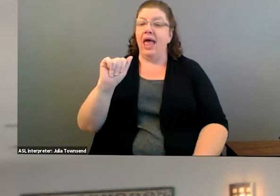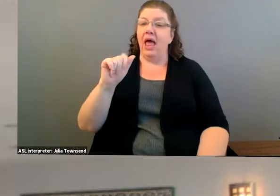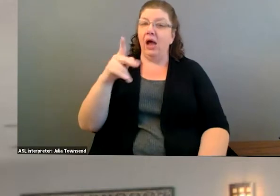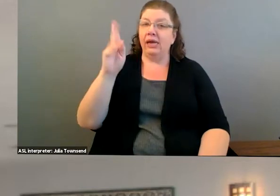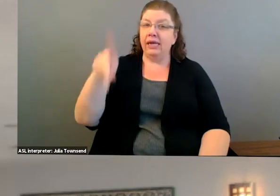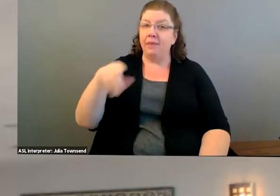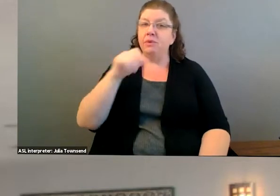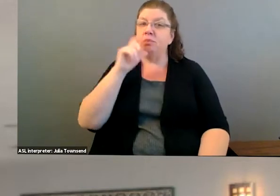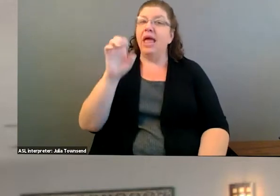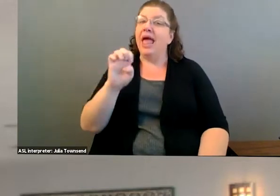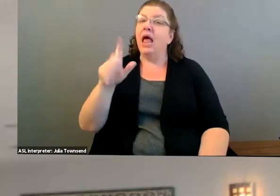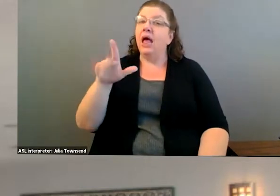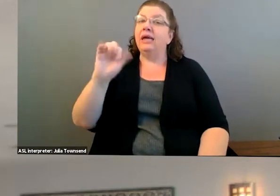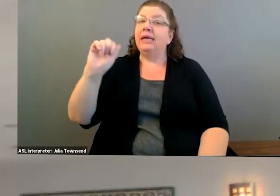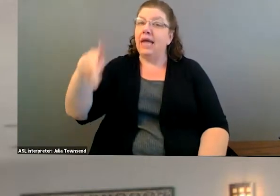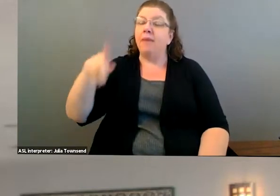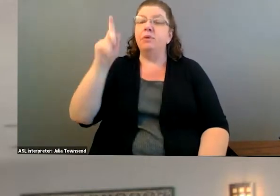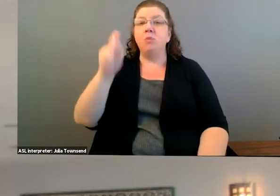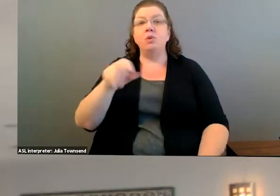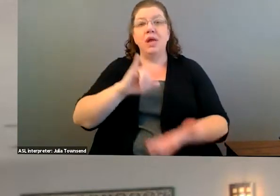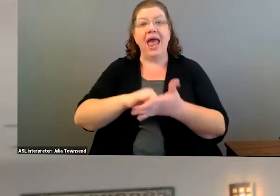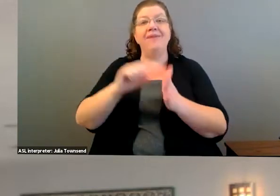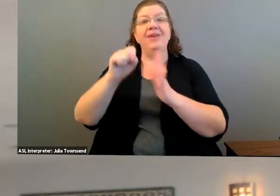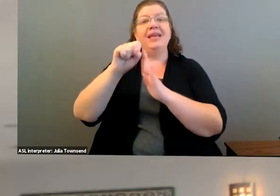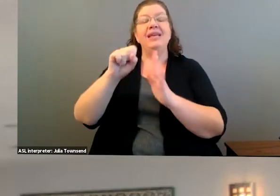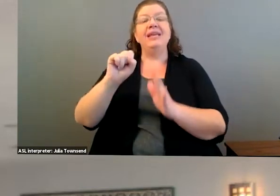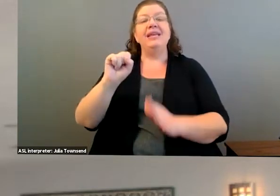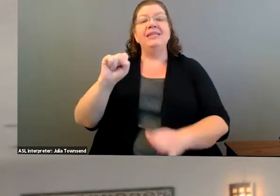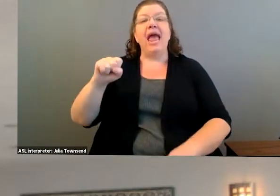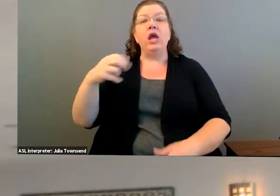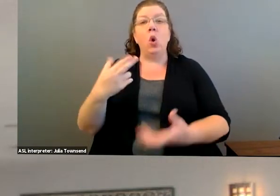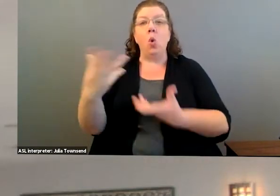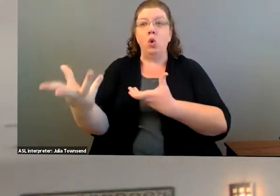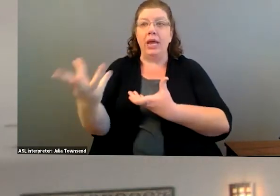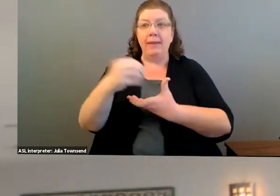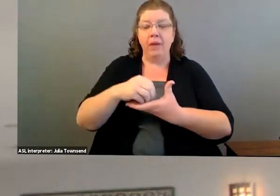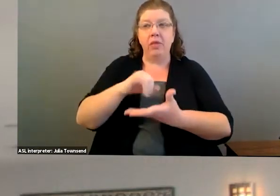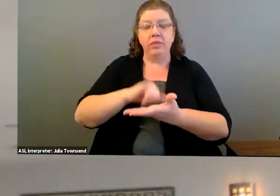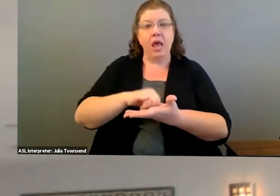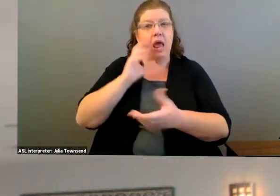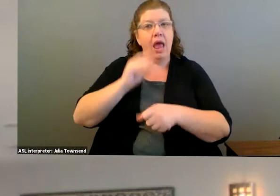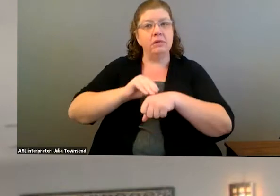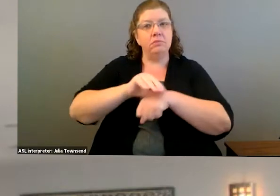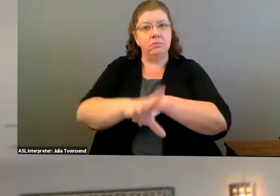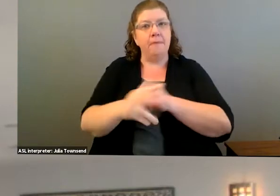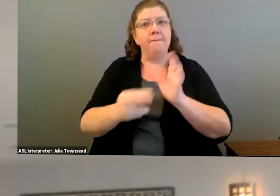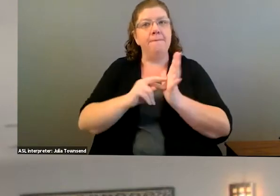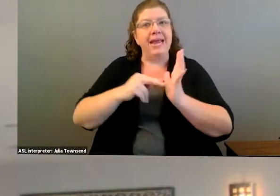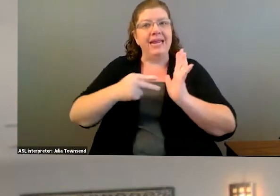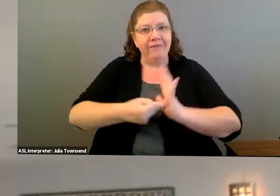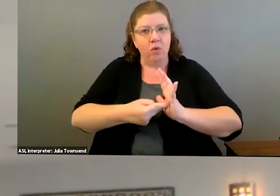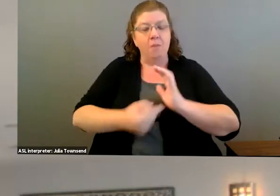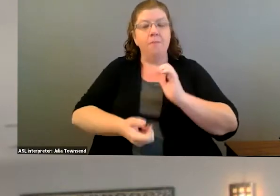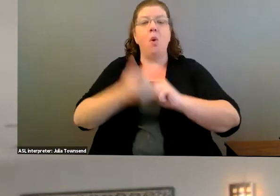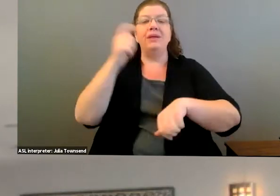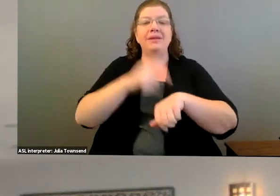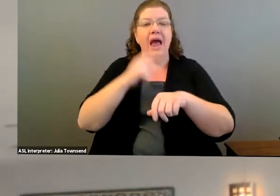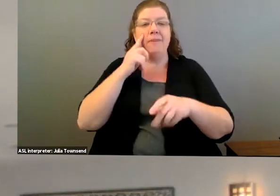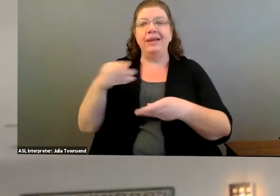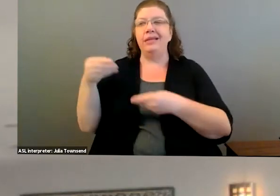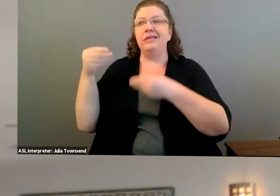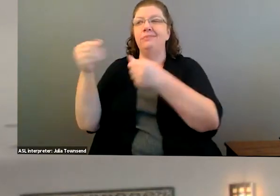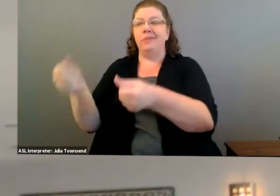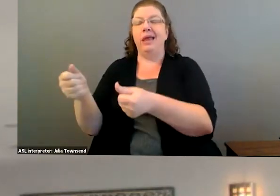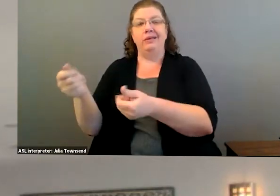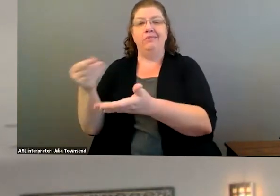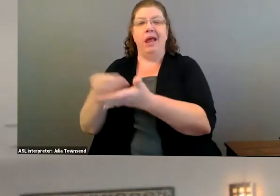to have meaningful stakeholder input, and it isn't very meaningful. I feel like most of the time is spent by the director, and he